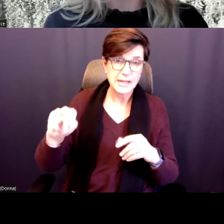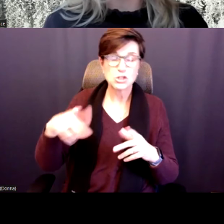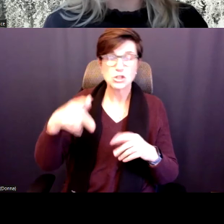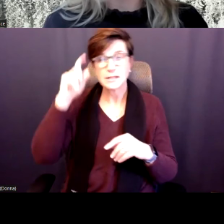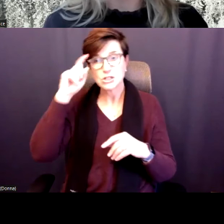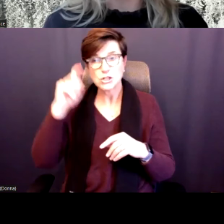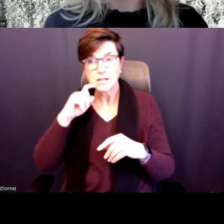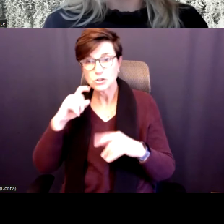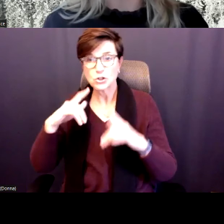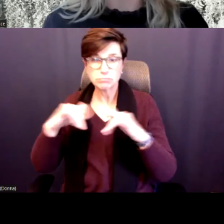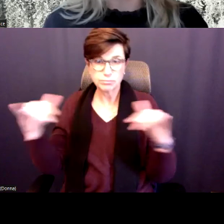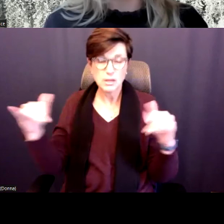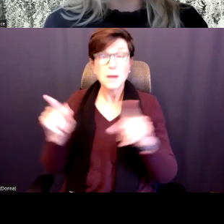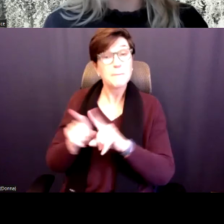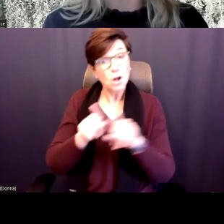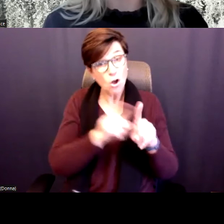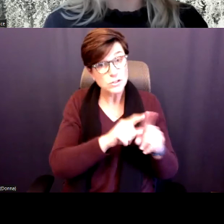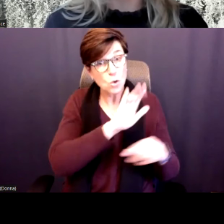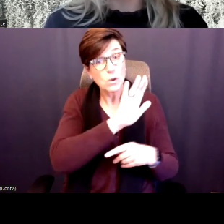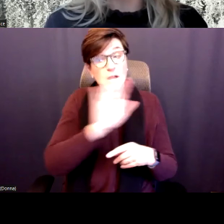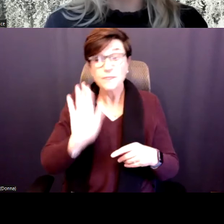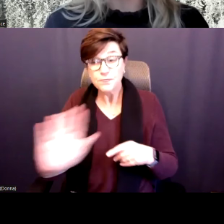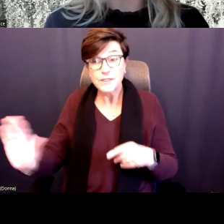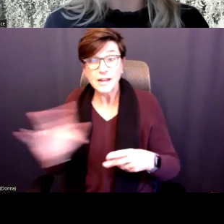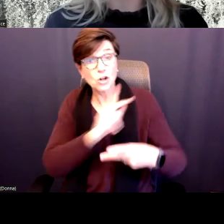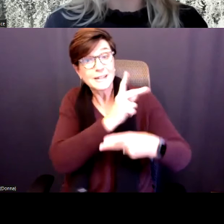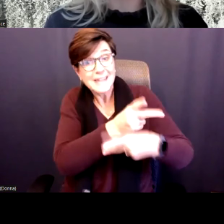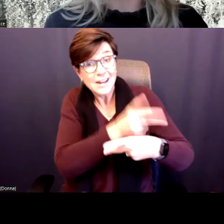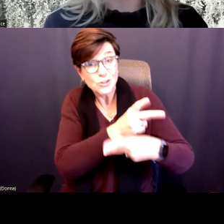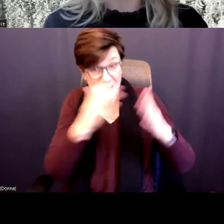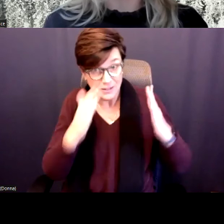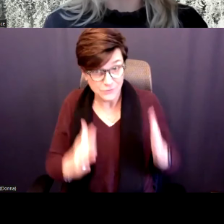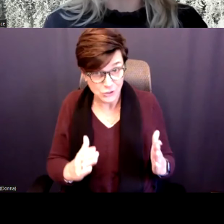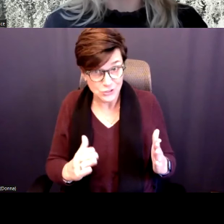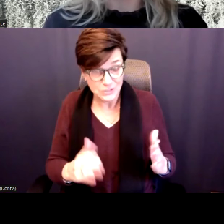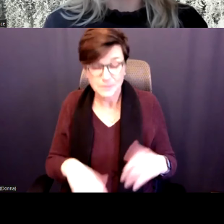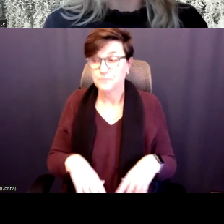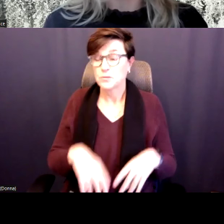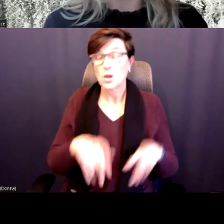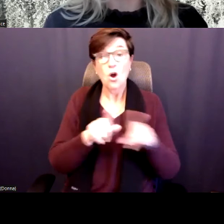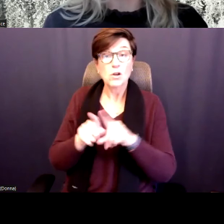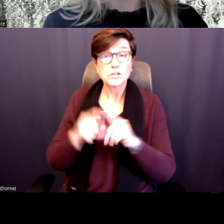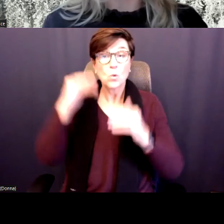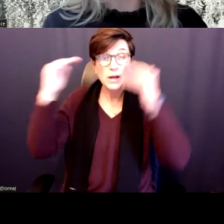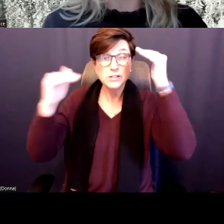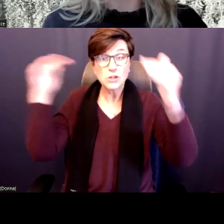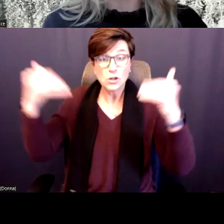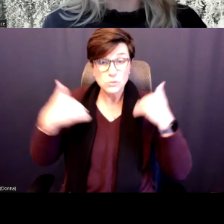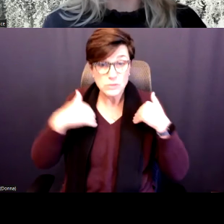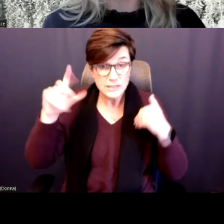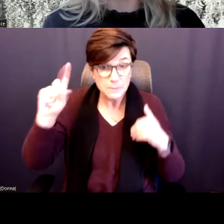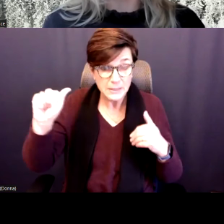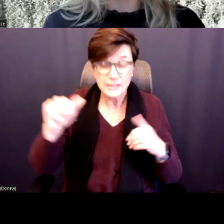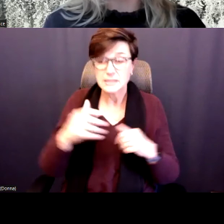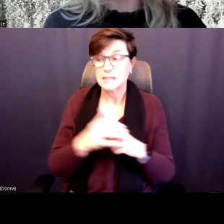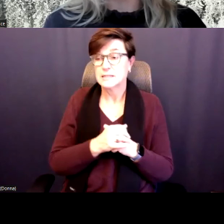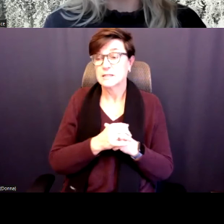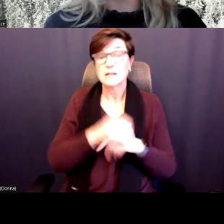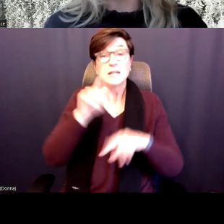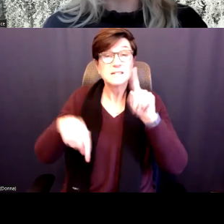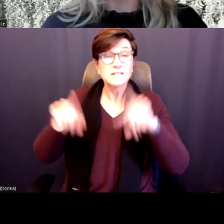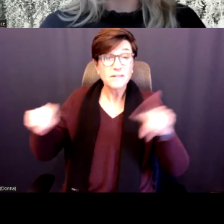diverse caregivers, adults with disabilities, and also diverse age groups. Something that I believe is